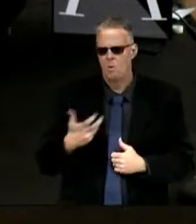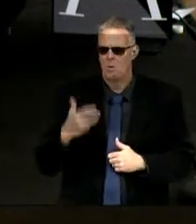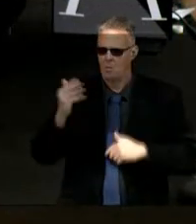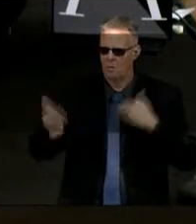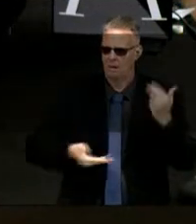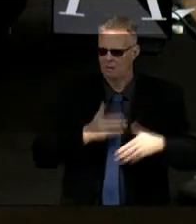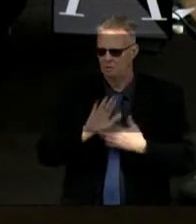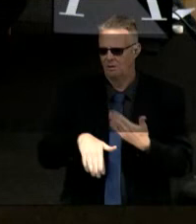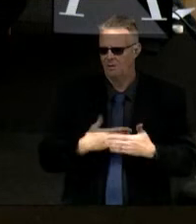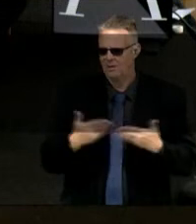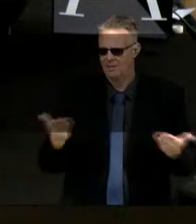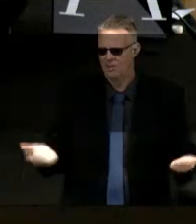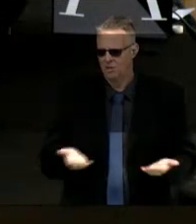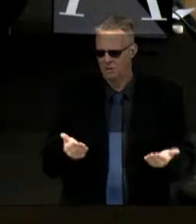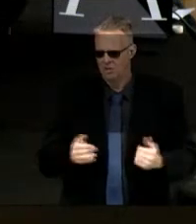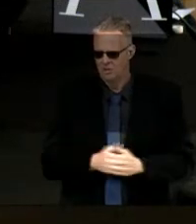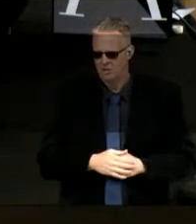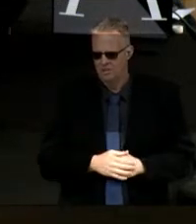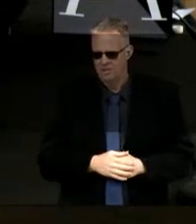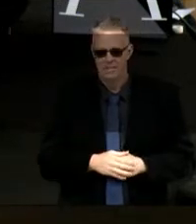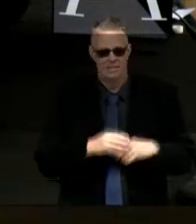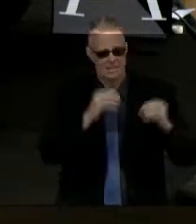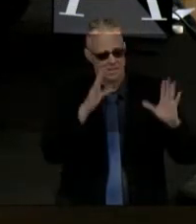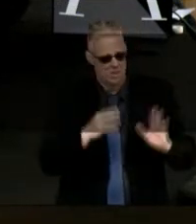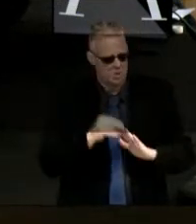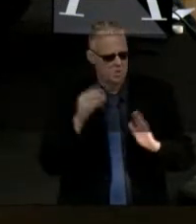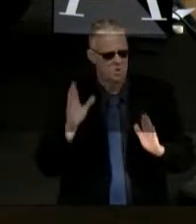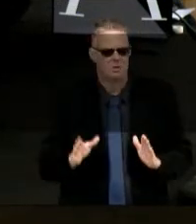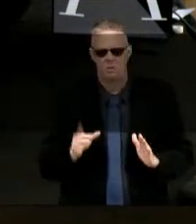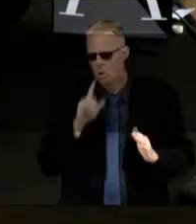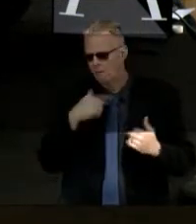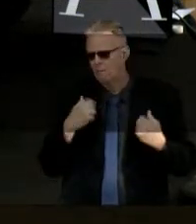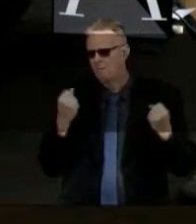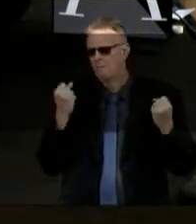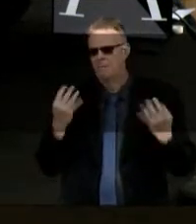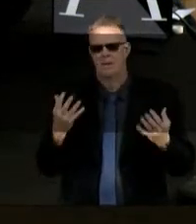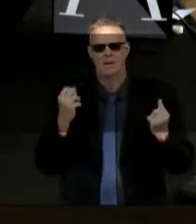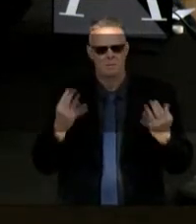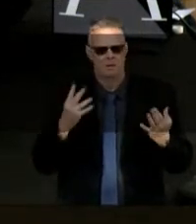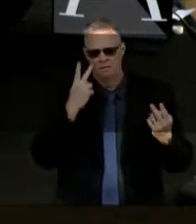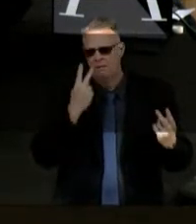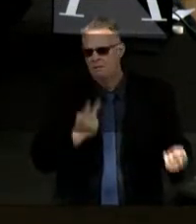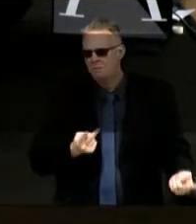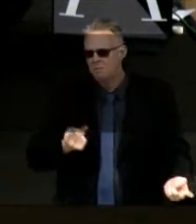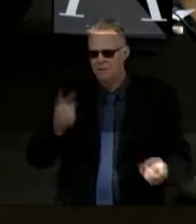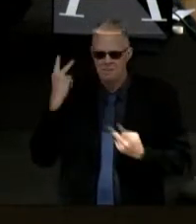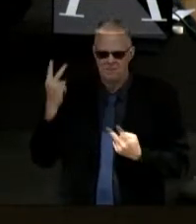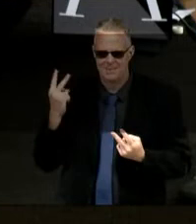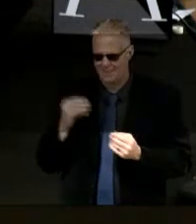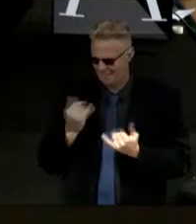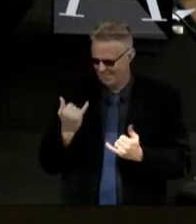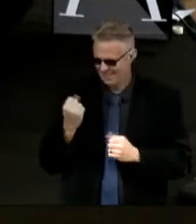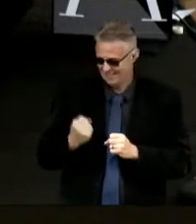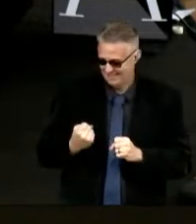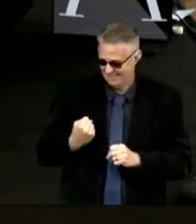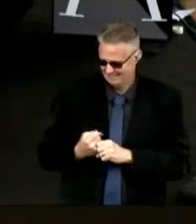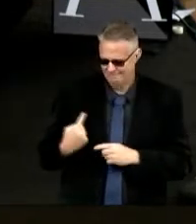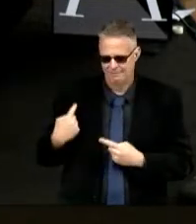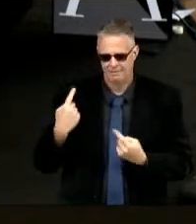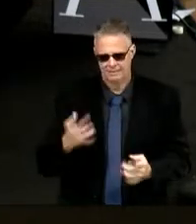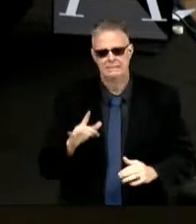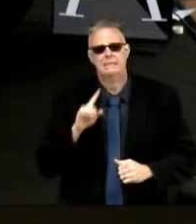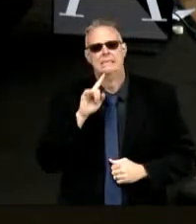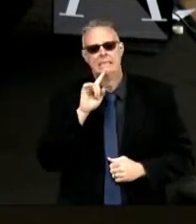welcome everyone here today. As teachers and students, we have had many memories together, and this last year has